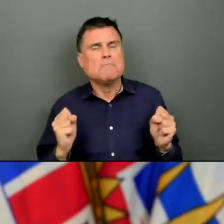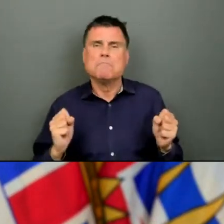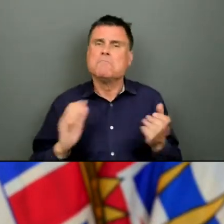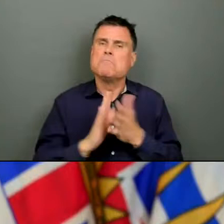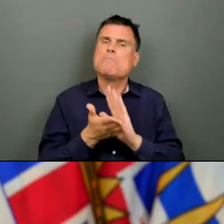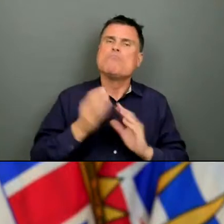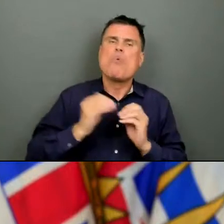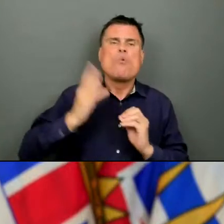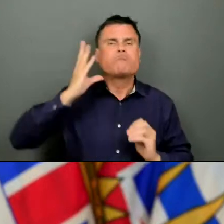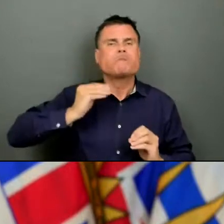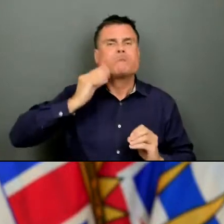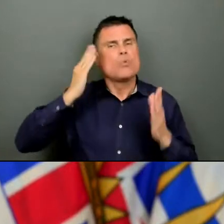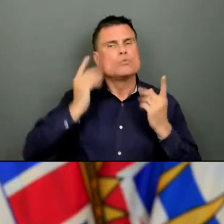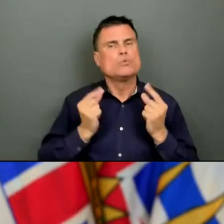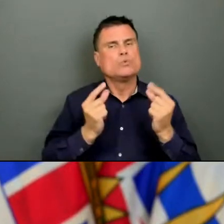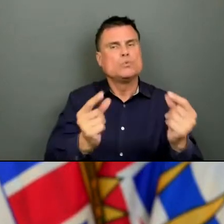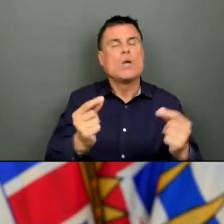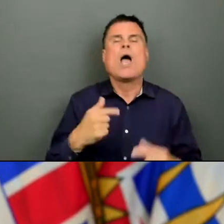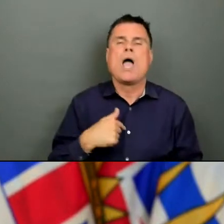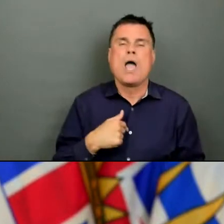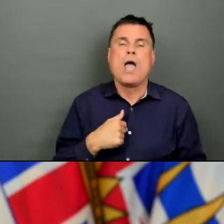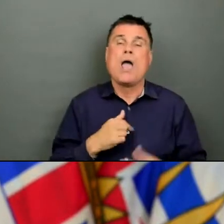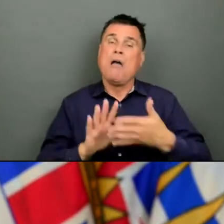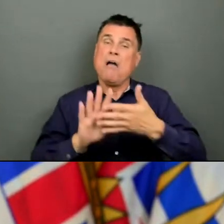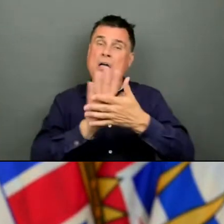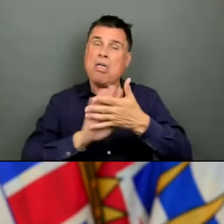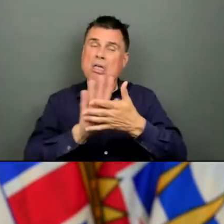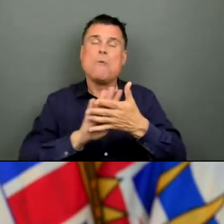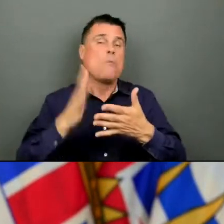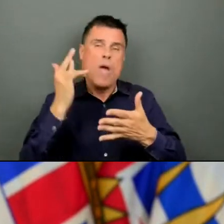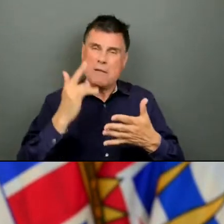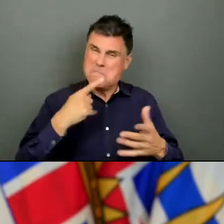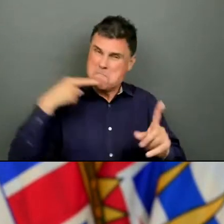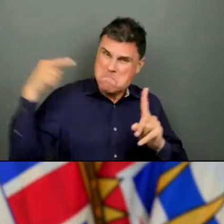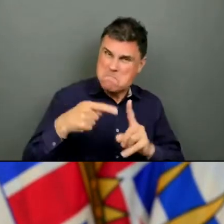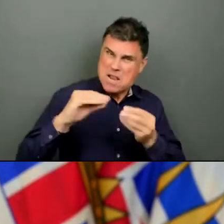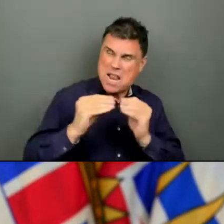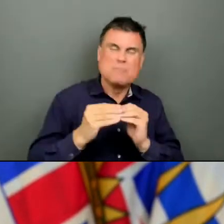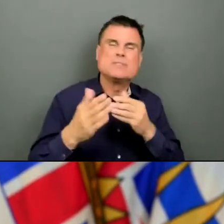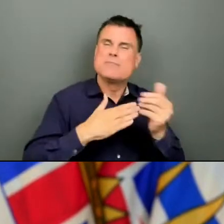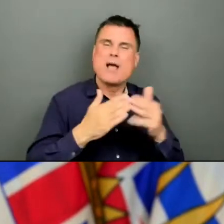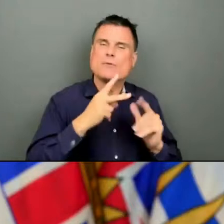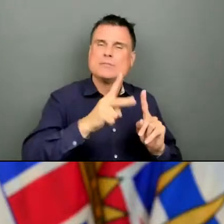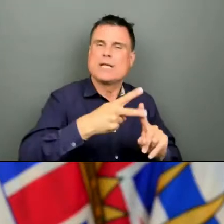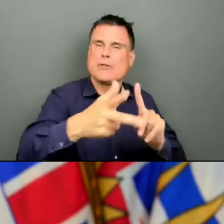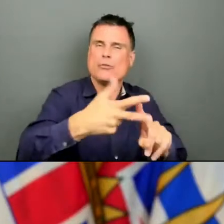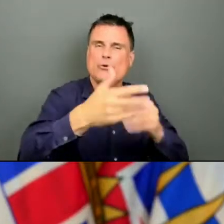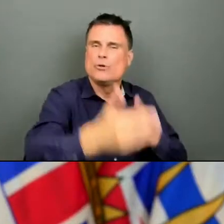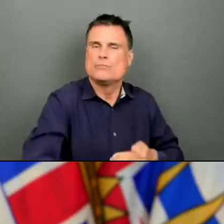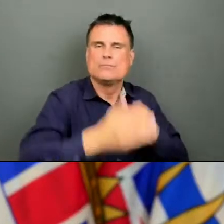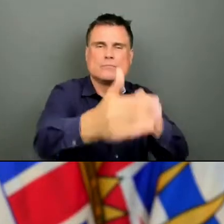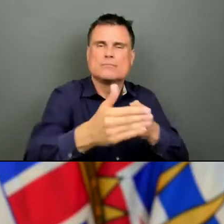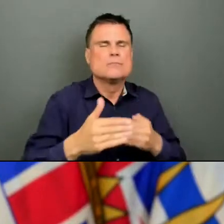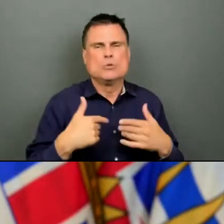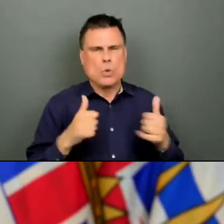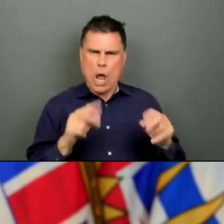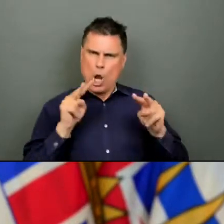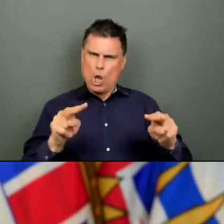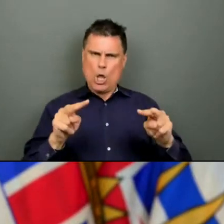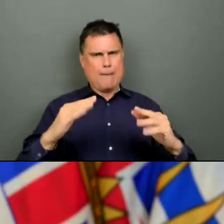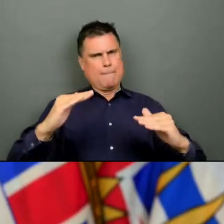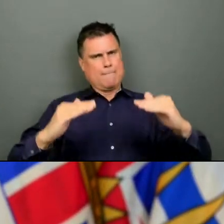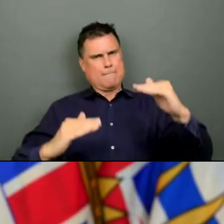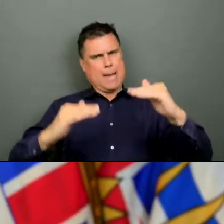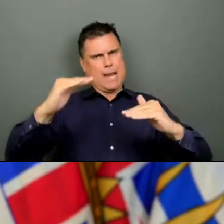there's no specific number that we are looking at, but it is around finding that balance of